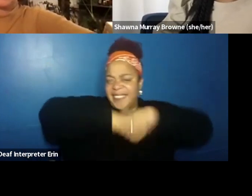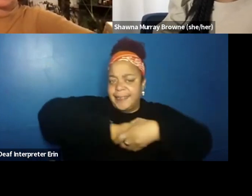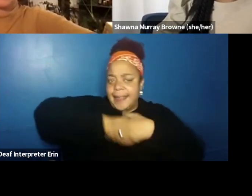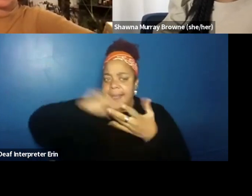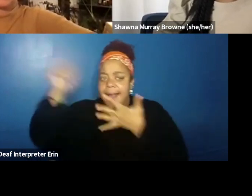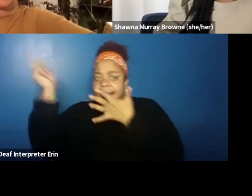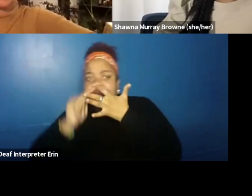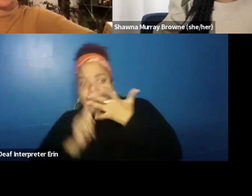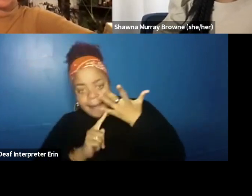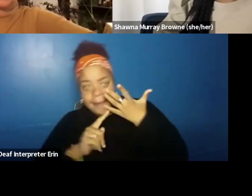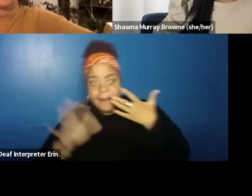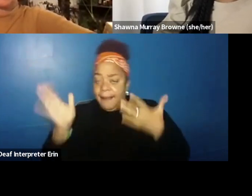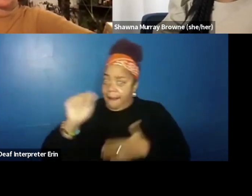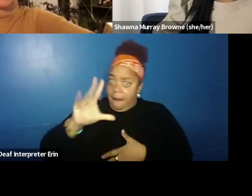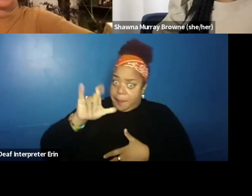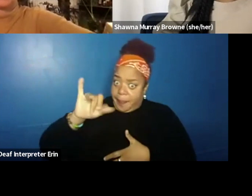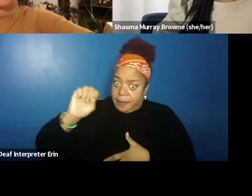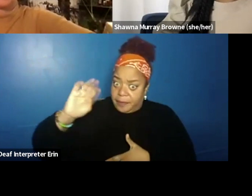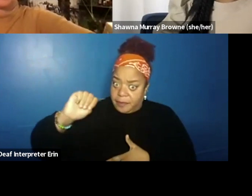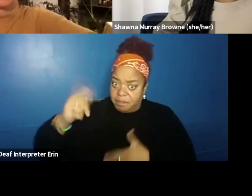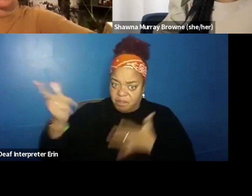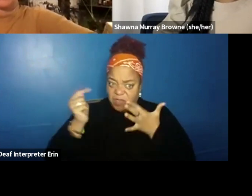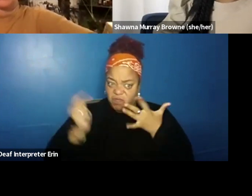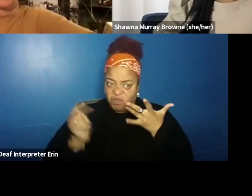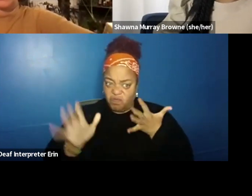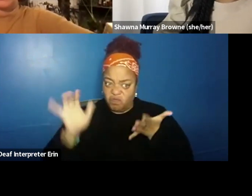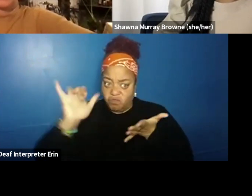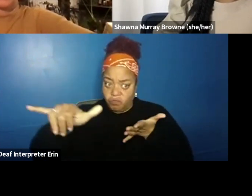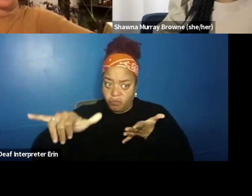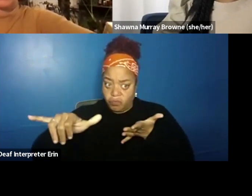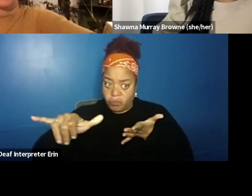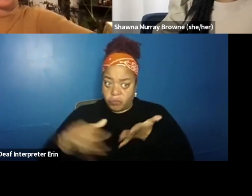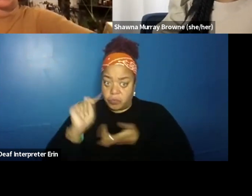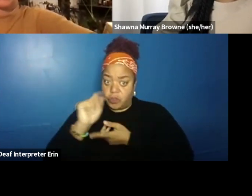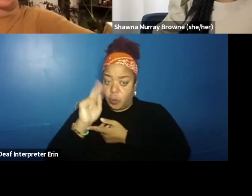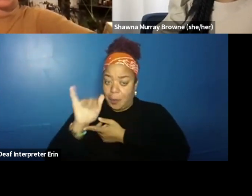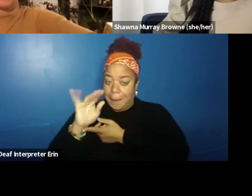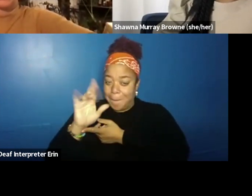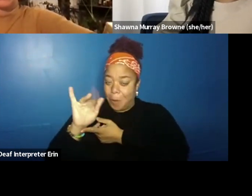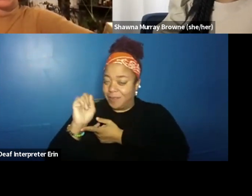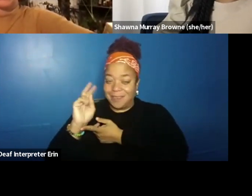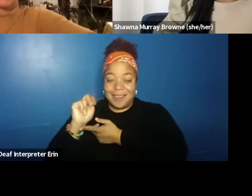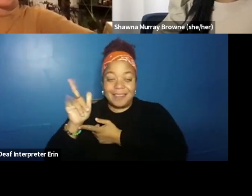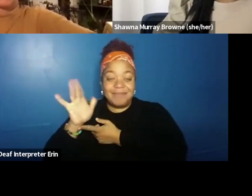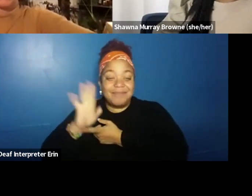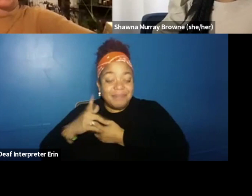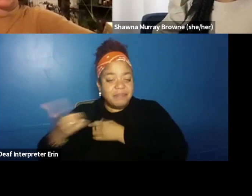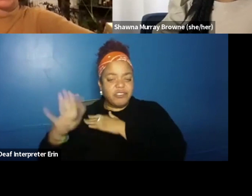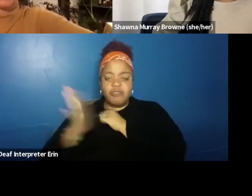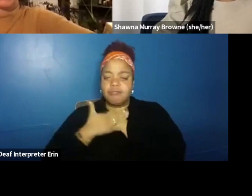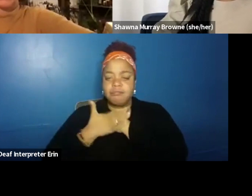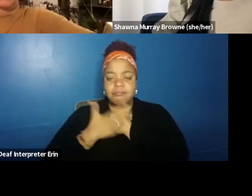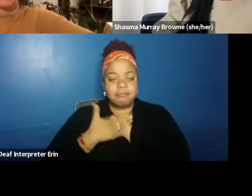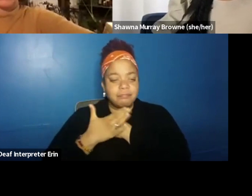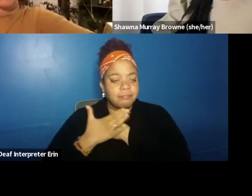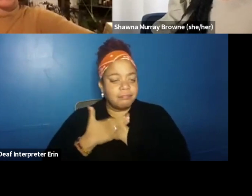Toni Morrison warned us about, that keeps its objects perpetually clamoring toward an everlasting one more thing to